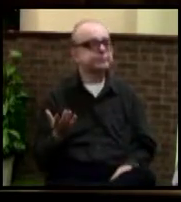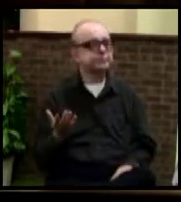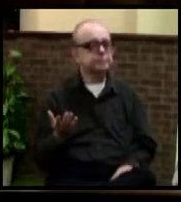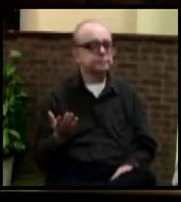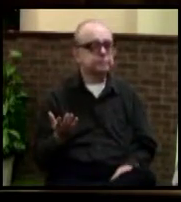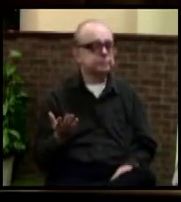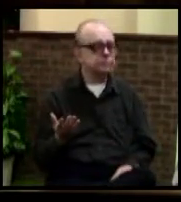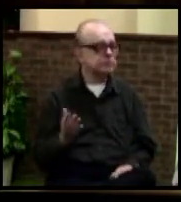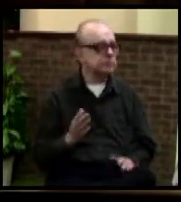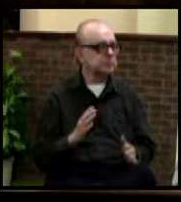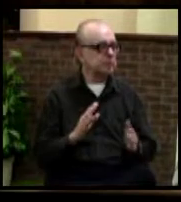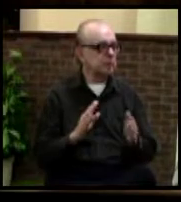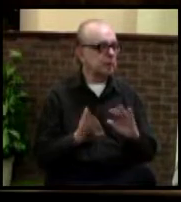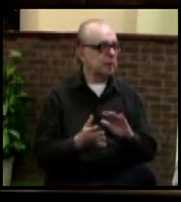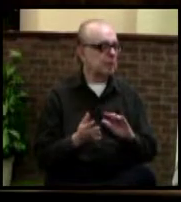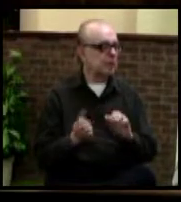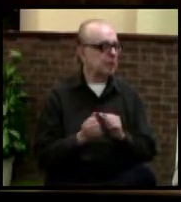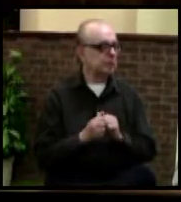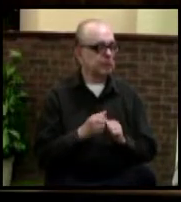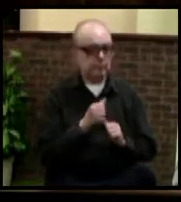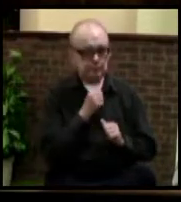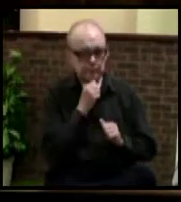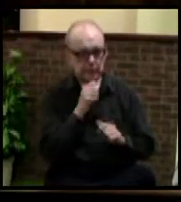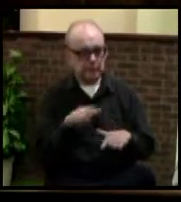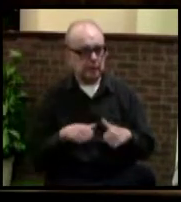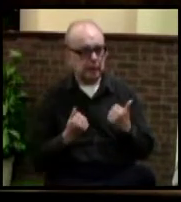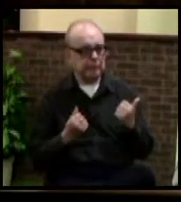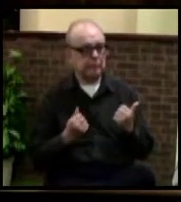kind of messing with your privacy.